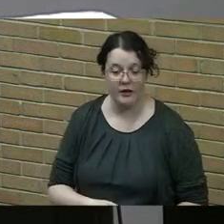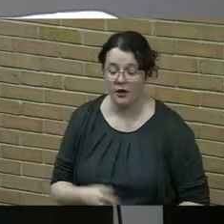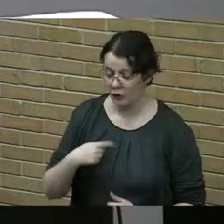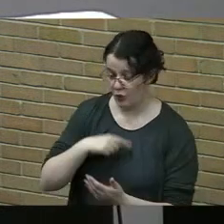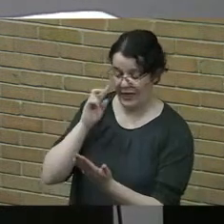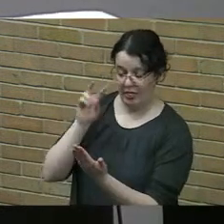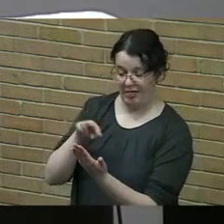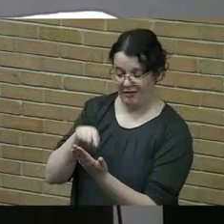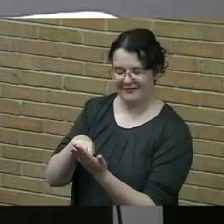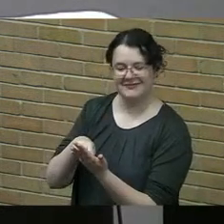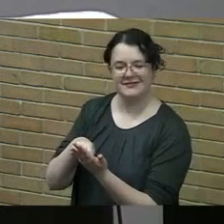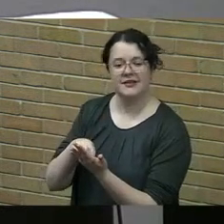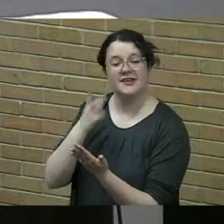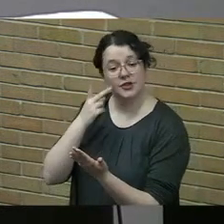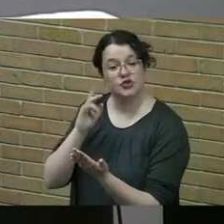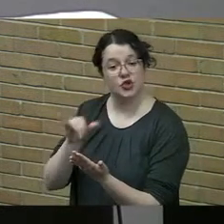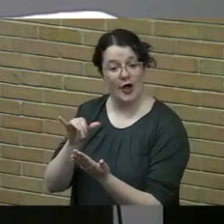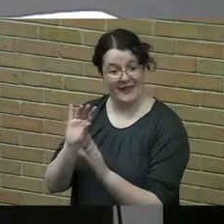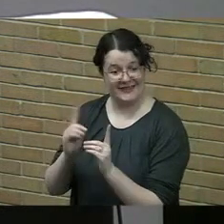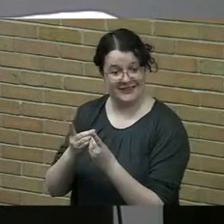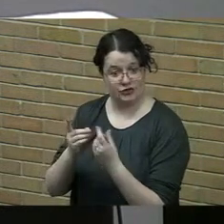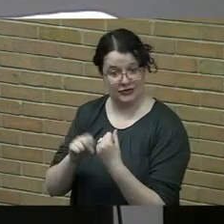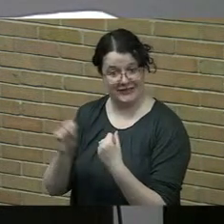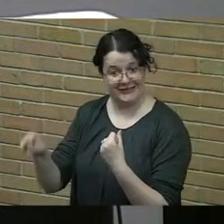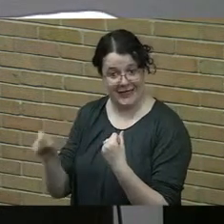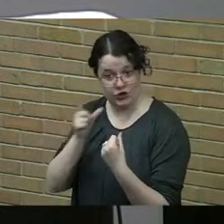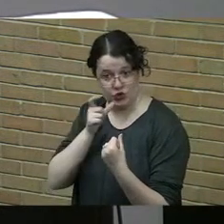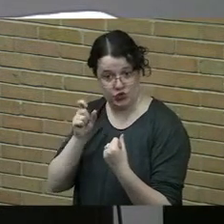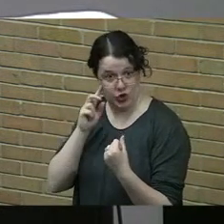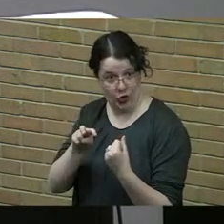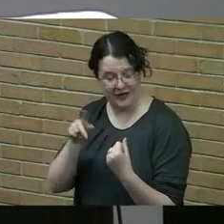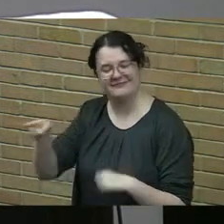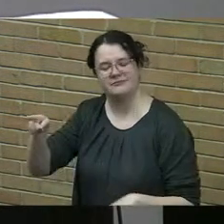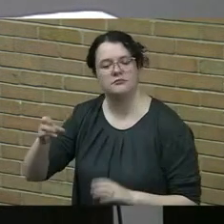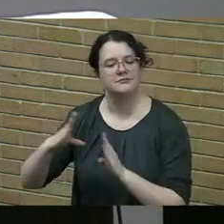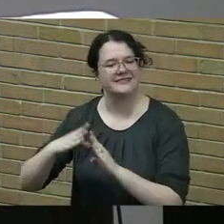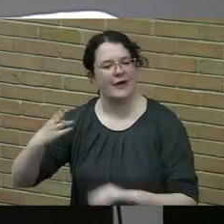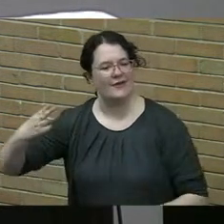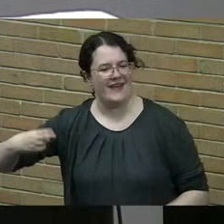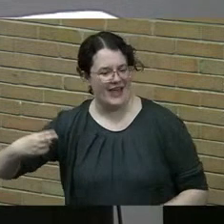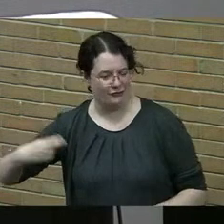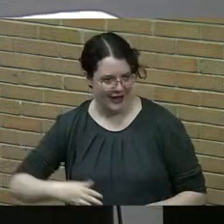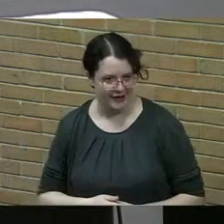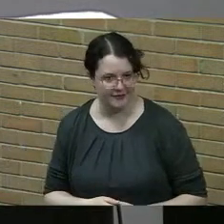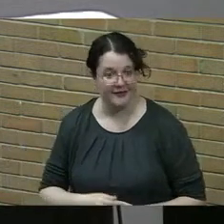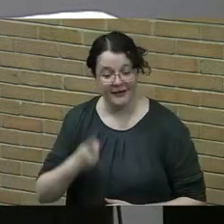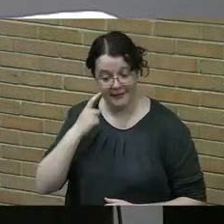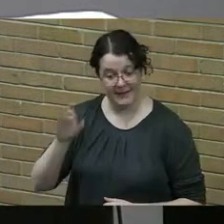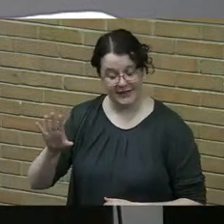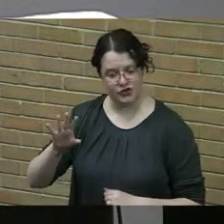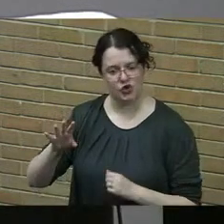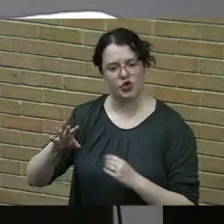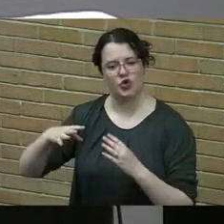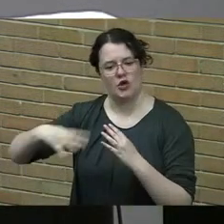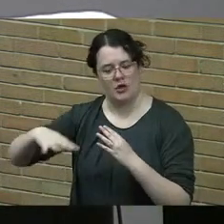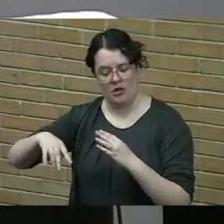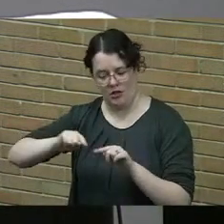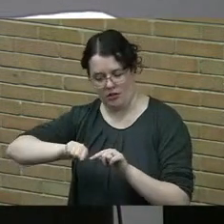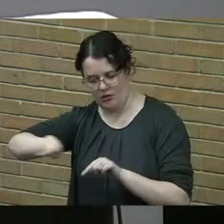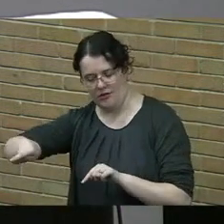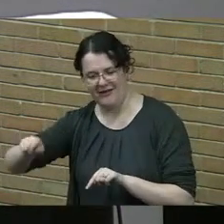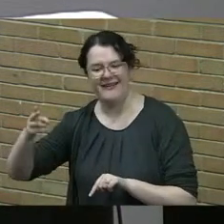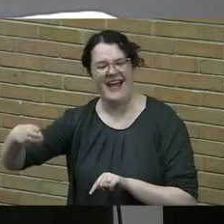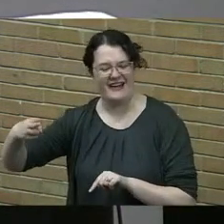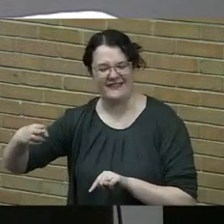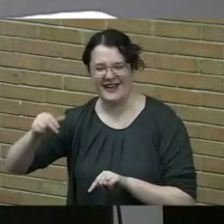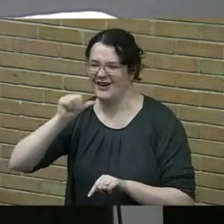this district extension should be evaluated by the town of Henrietta as the effluent from the property discharges into Henrietta and